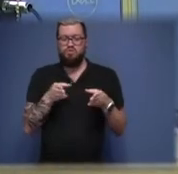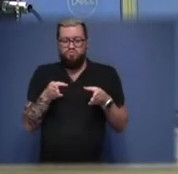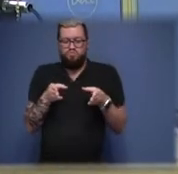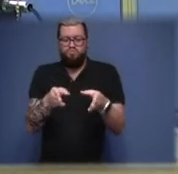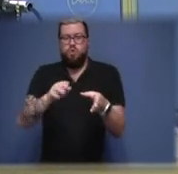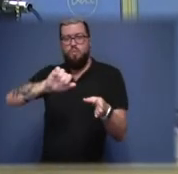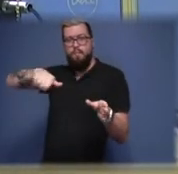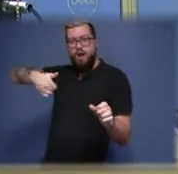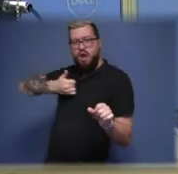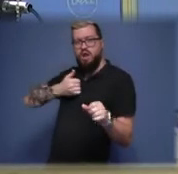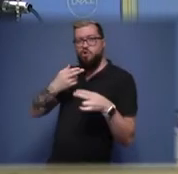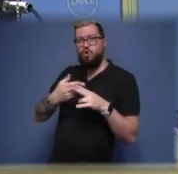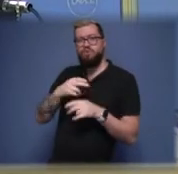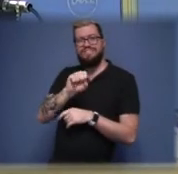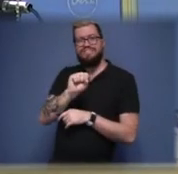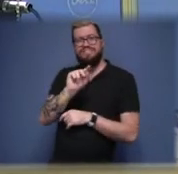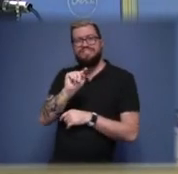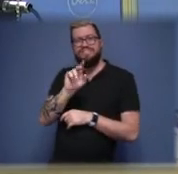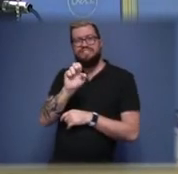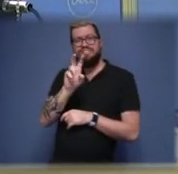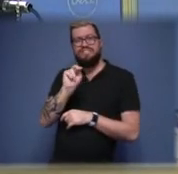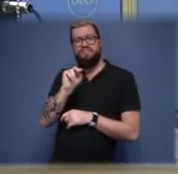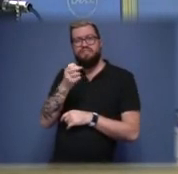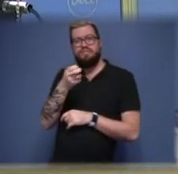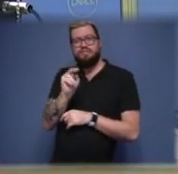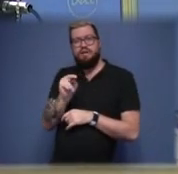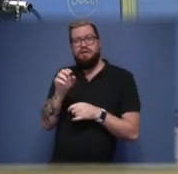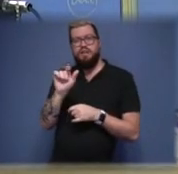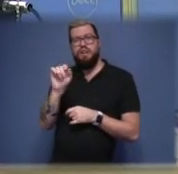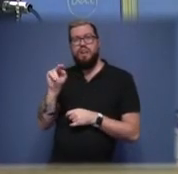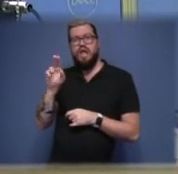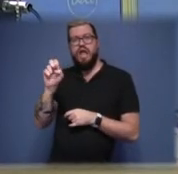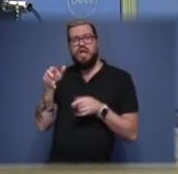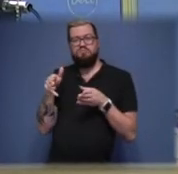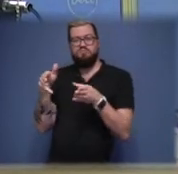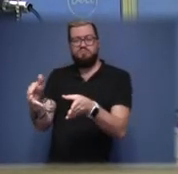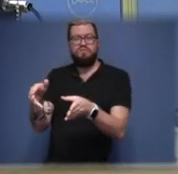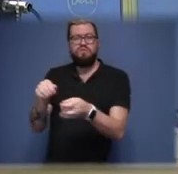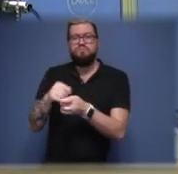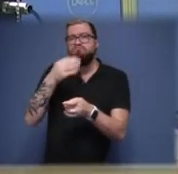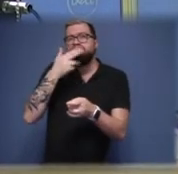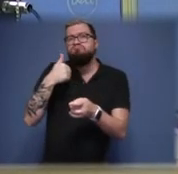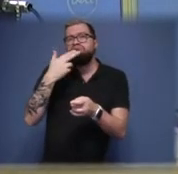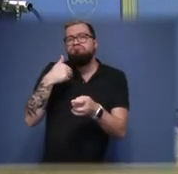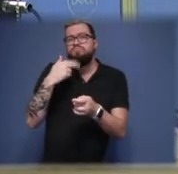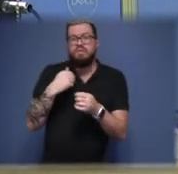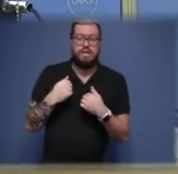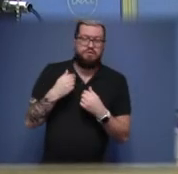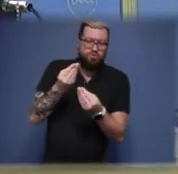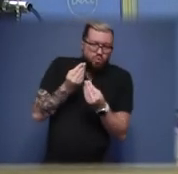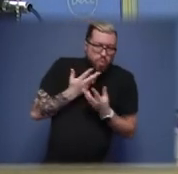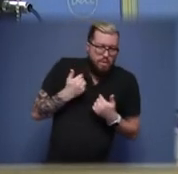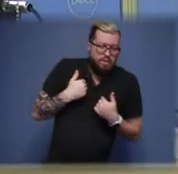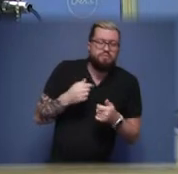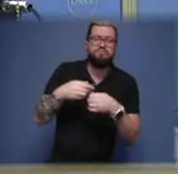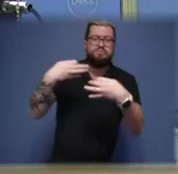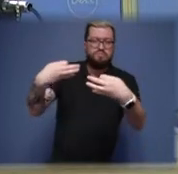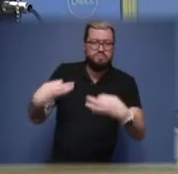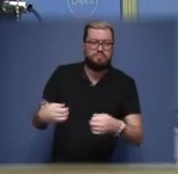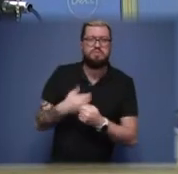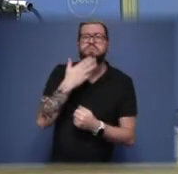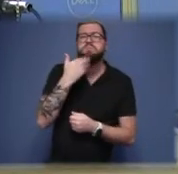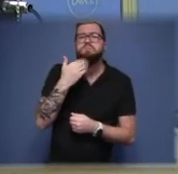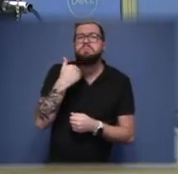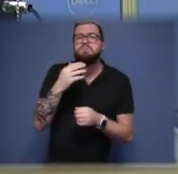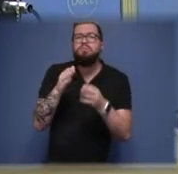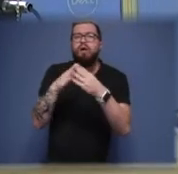back there. It's called Stevenson Lane. And there was a little, very little, as I was told, house, and